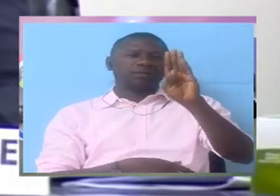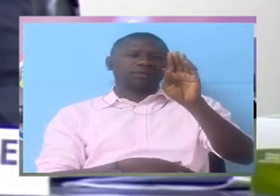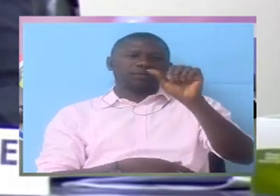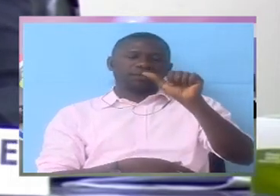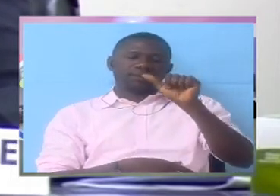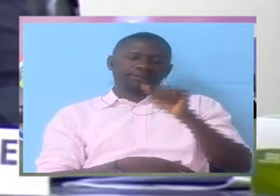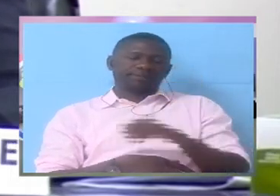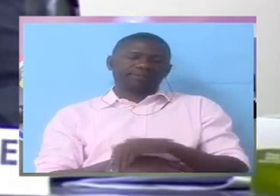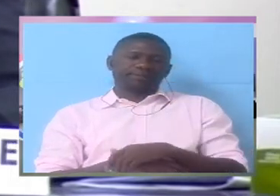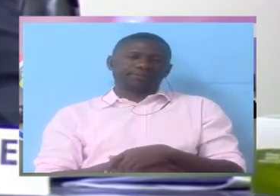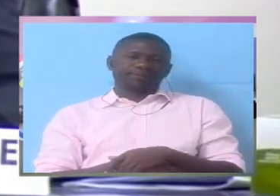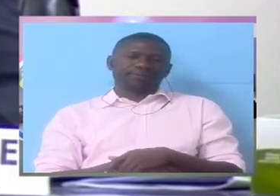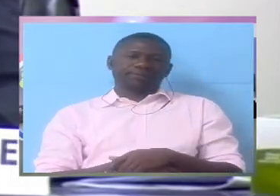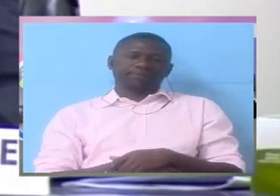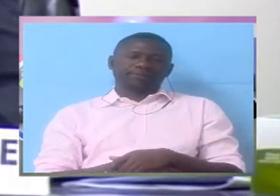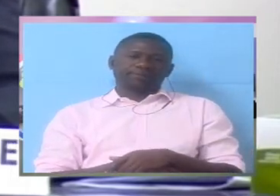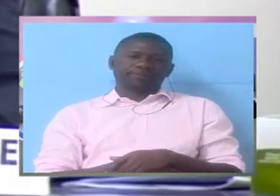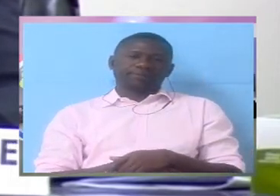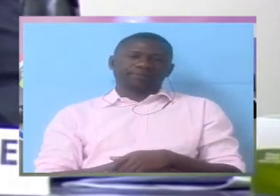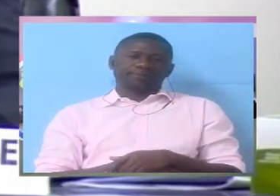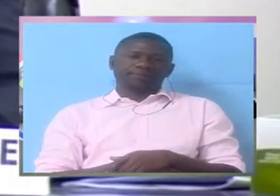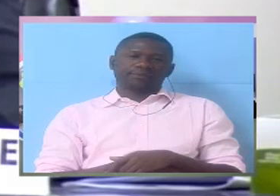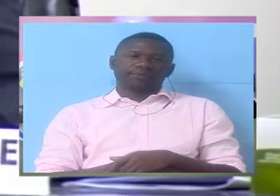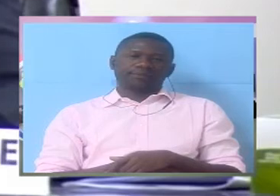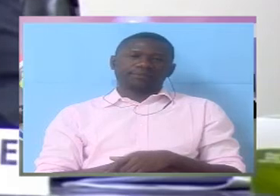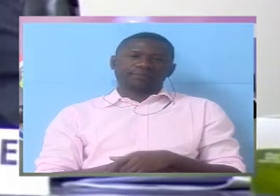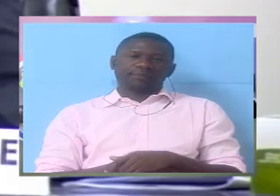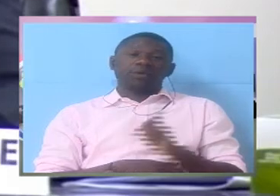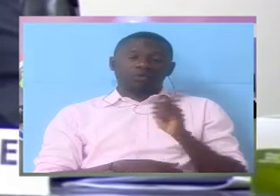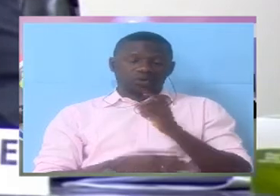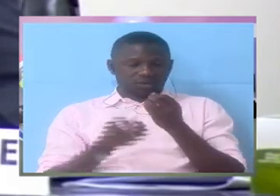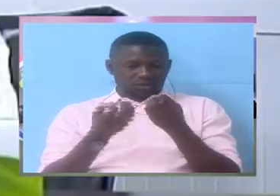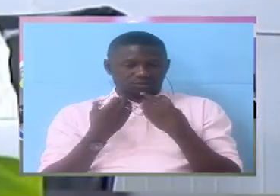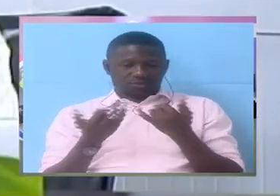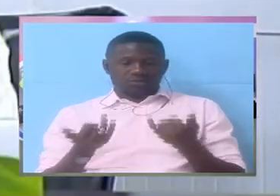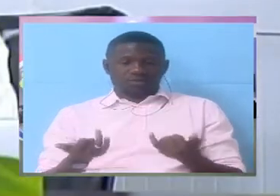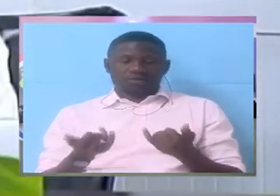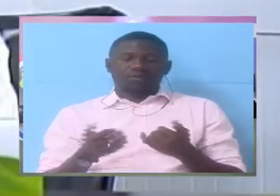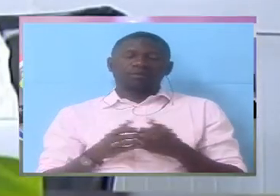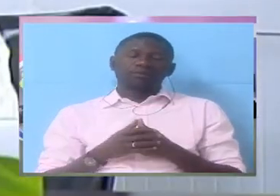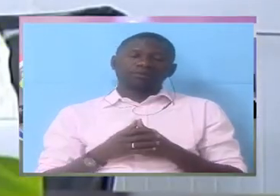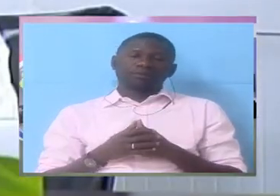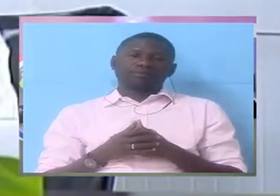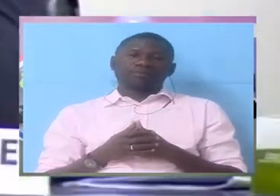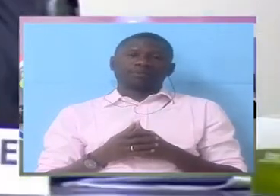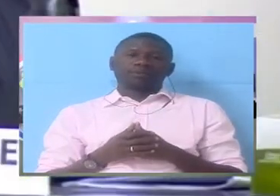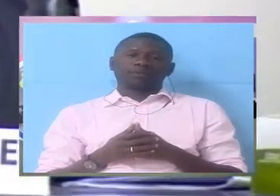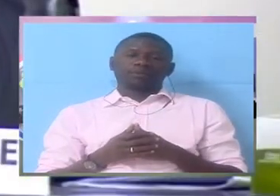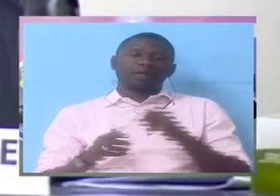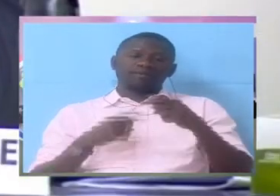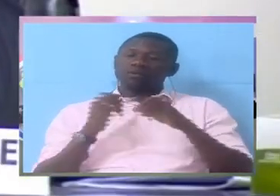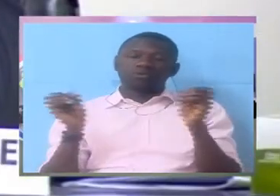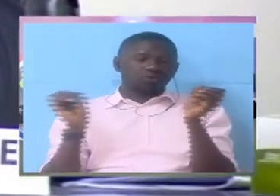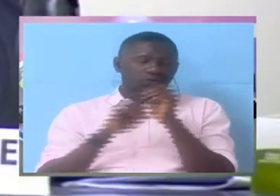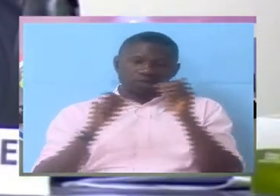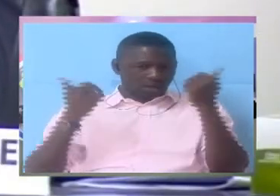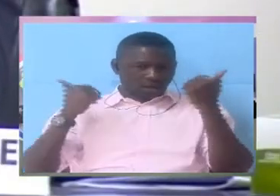That's what you told us. Yeah. And nothing else.